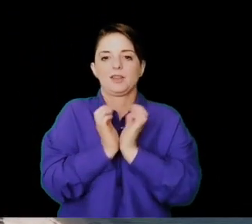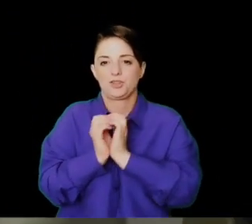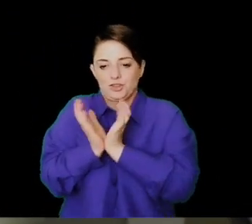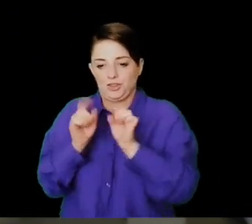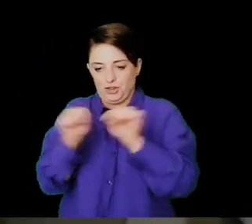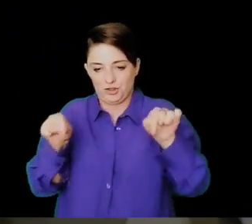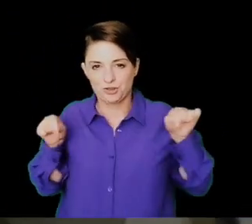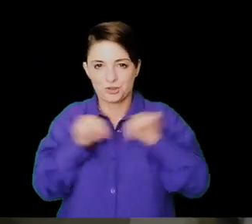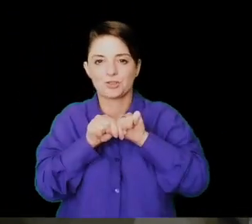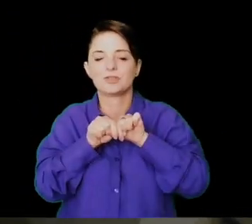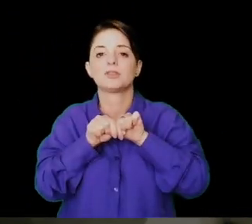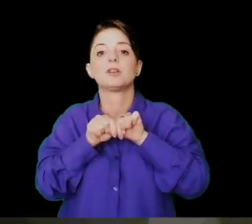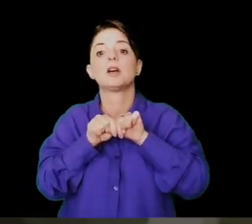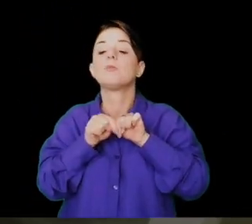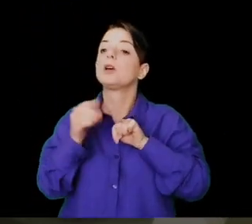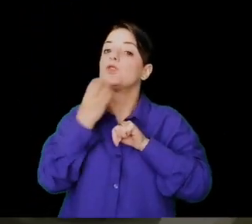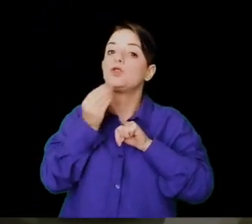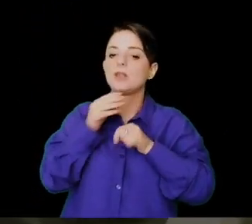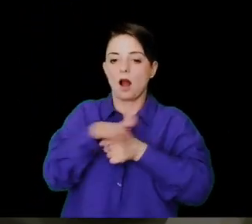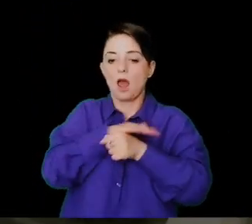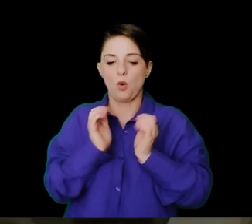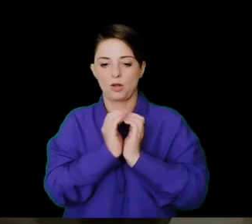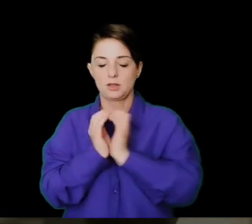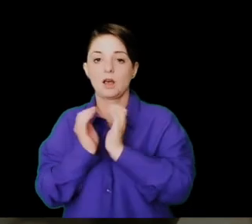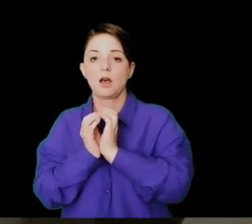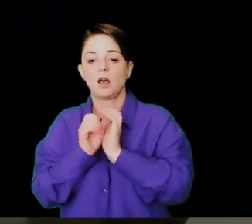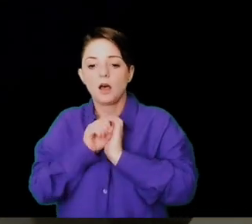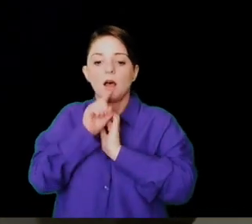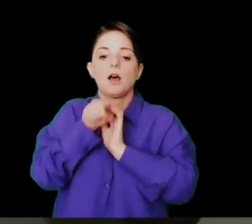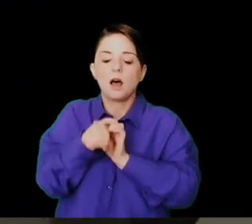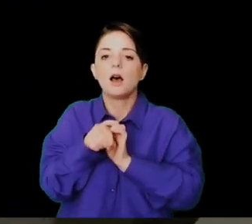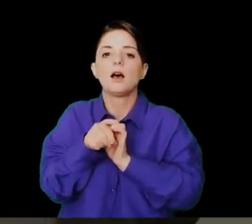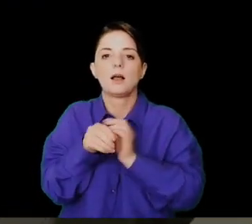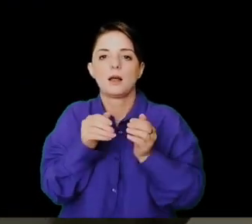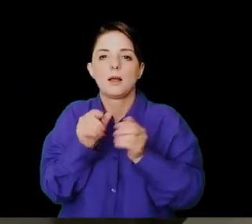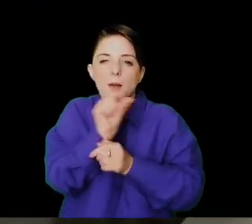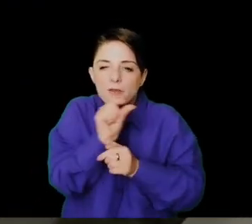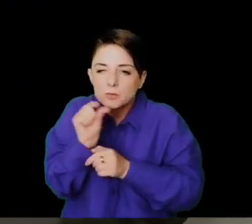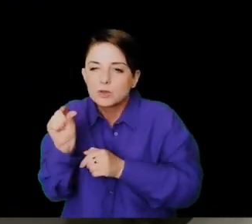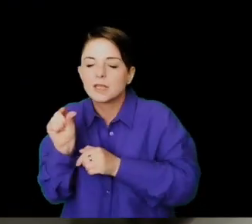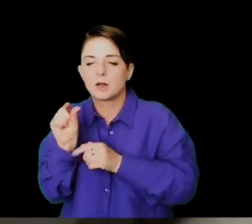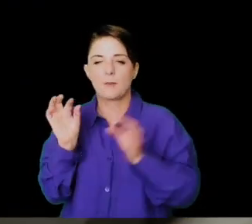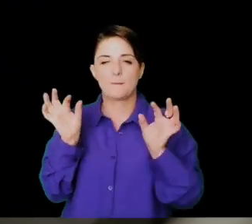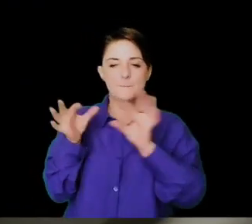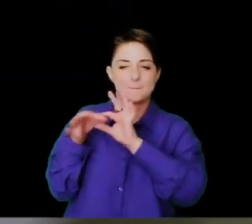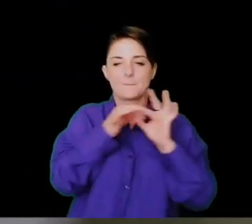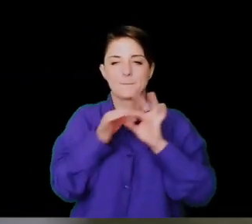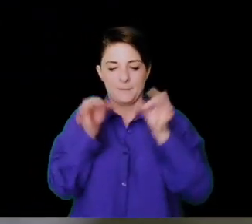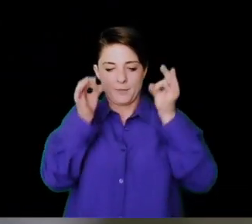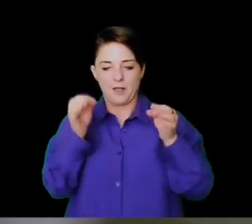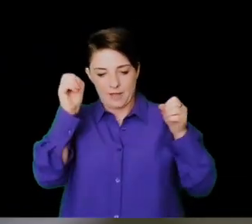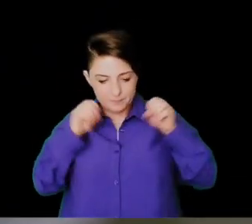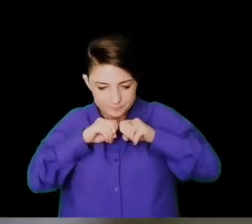hatchery. By using local oyster breeding stock, the offspring produced will be perfectly suited to the